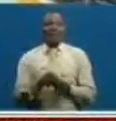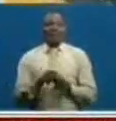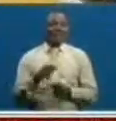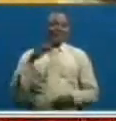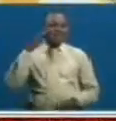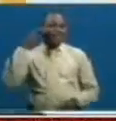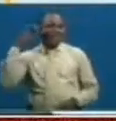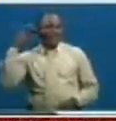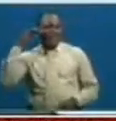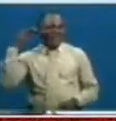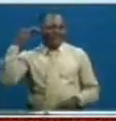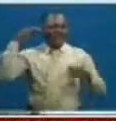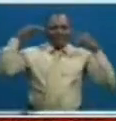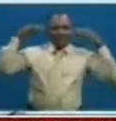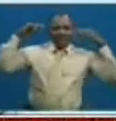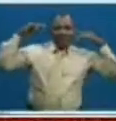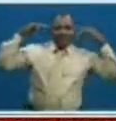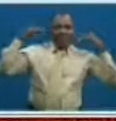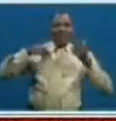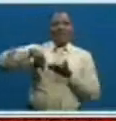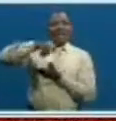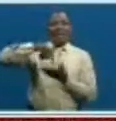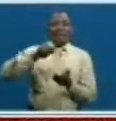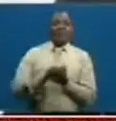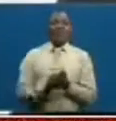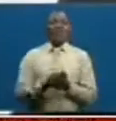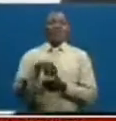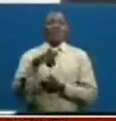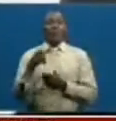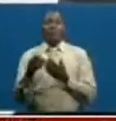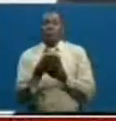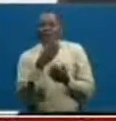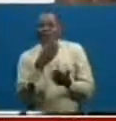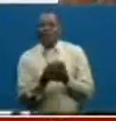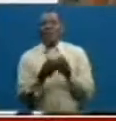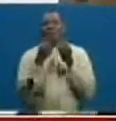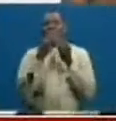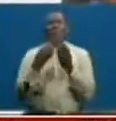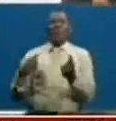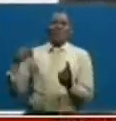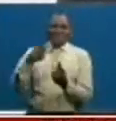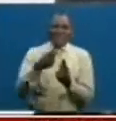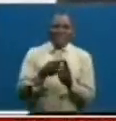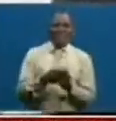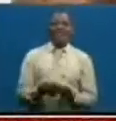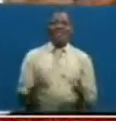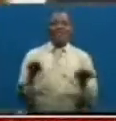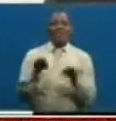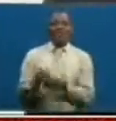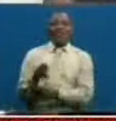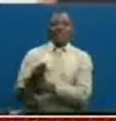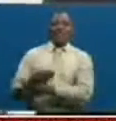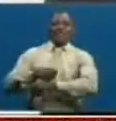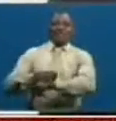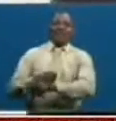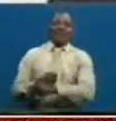sound library. Our sound library contains all the broadcasts that we've made that we consider major. So all the